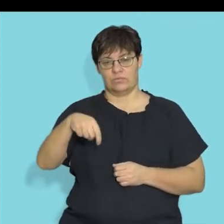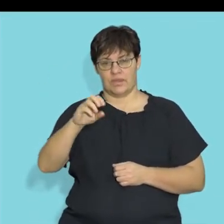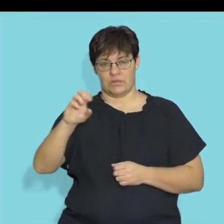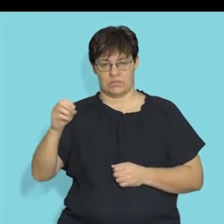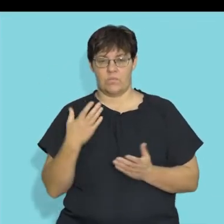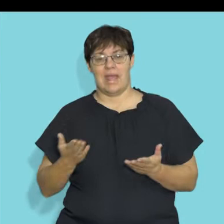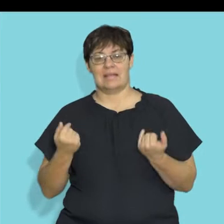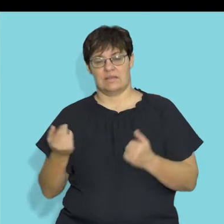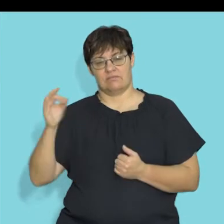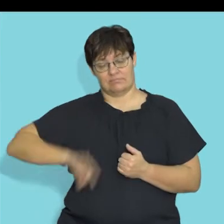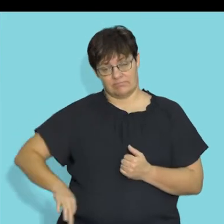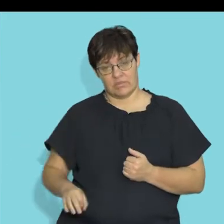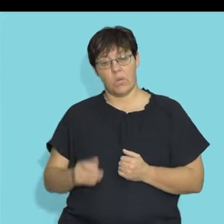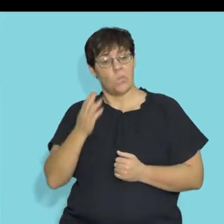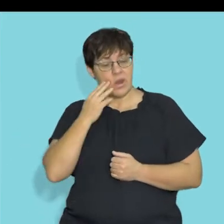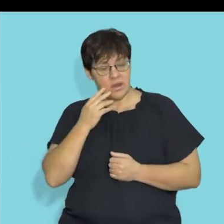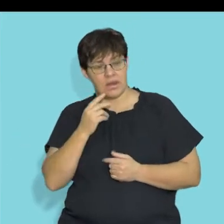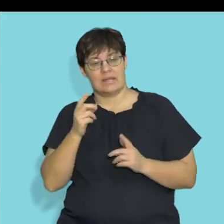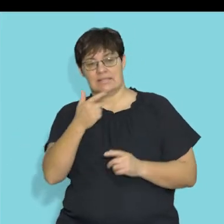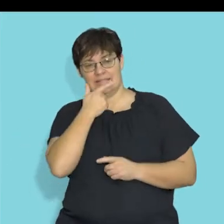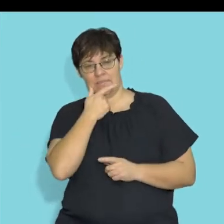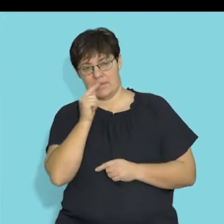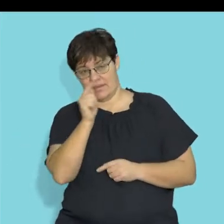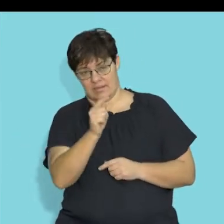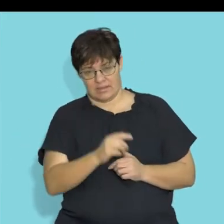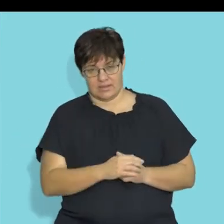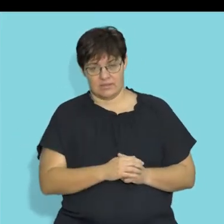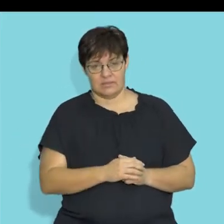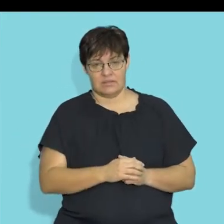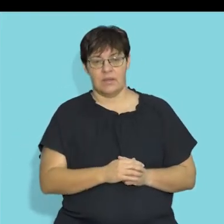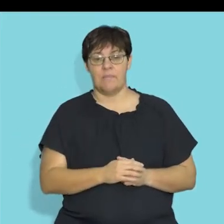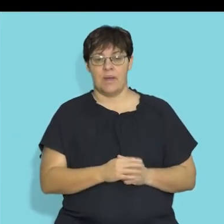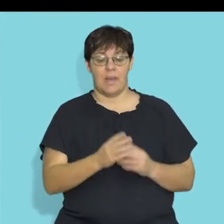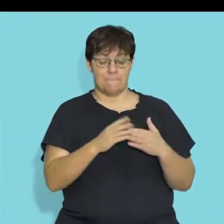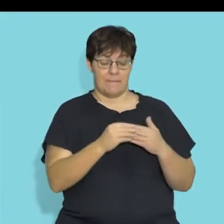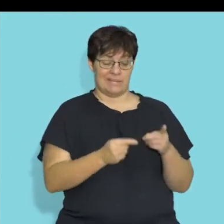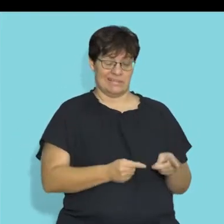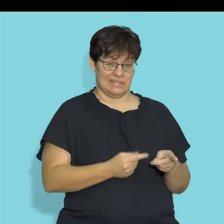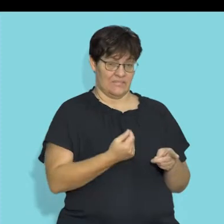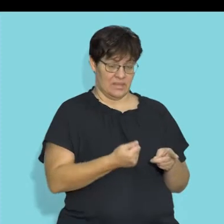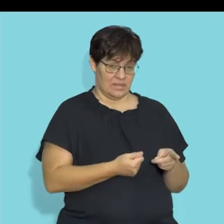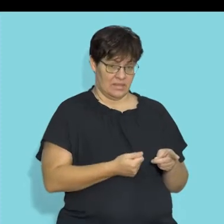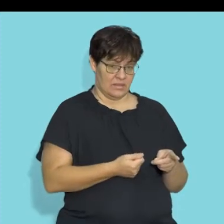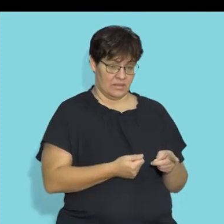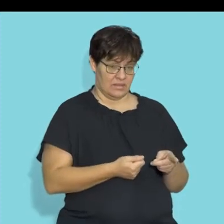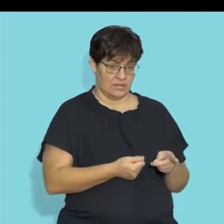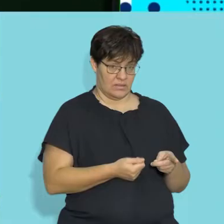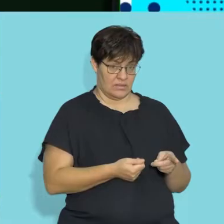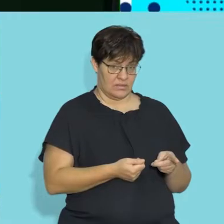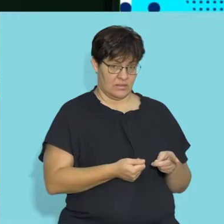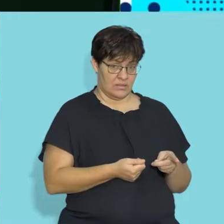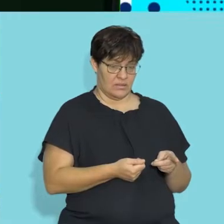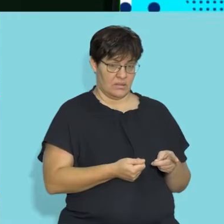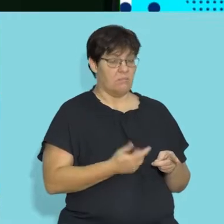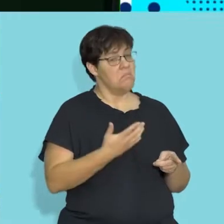there's the 42,000 that you expect to receive in December. So what have I done? I took my existing membership fees.